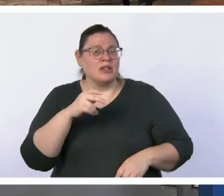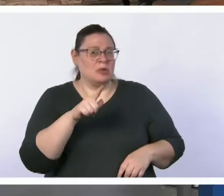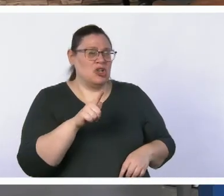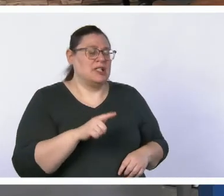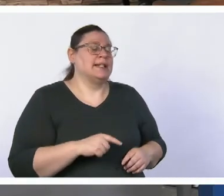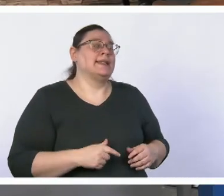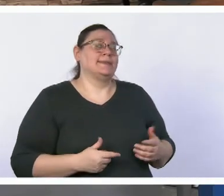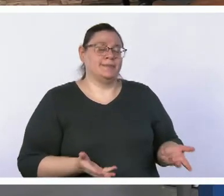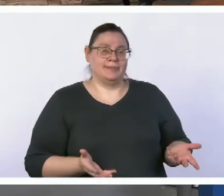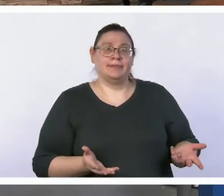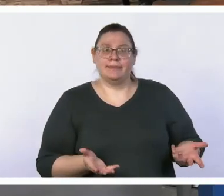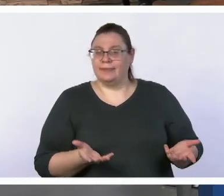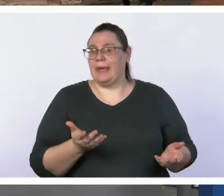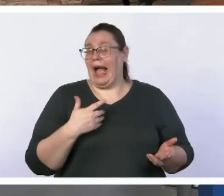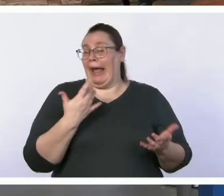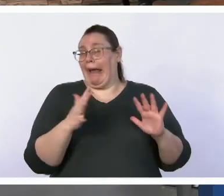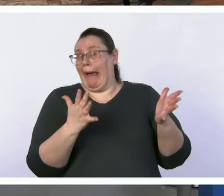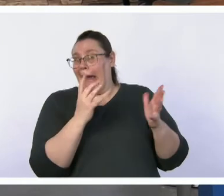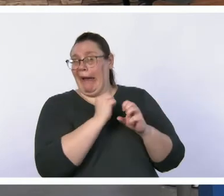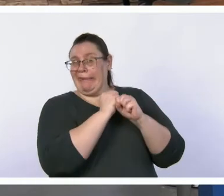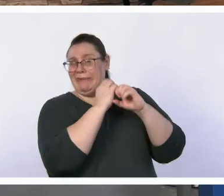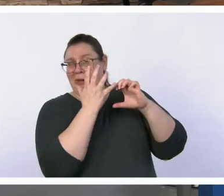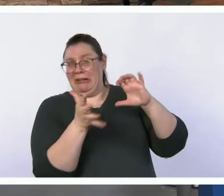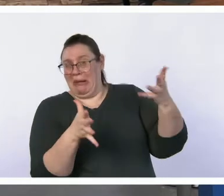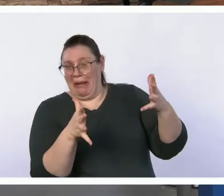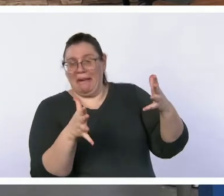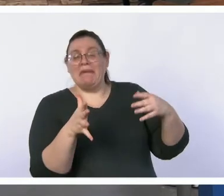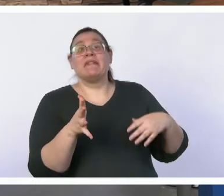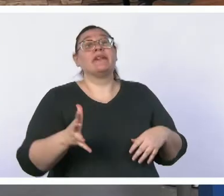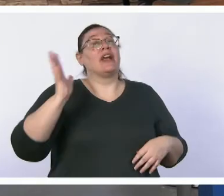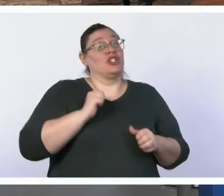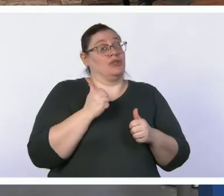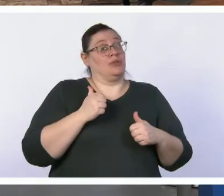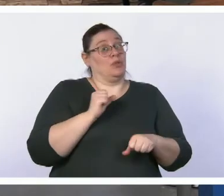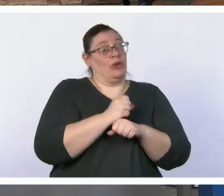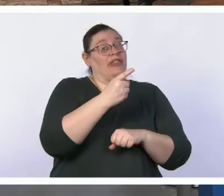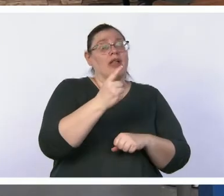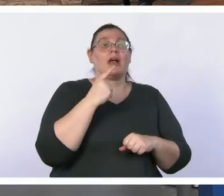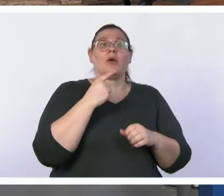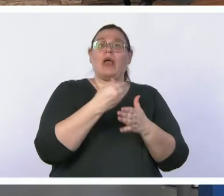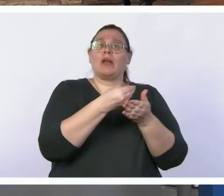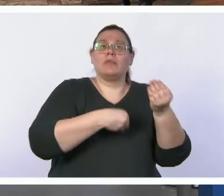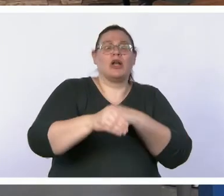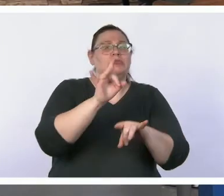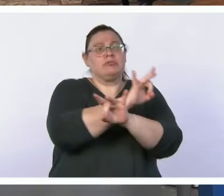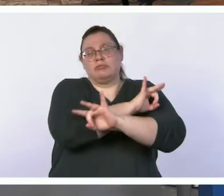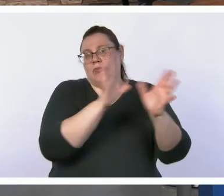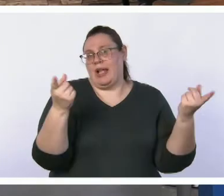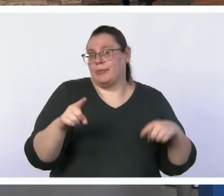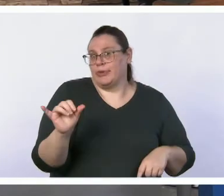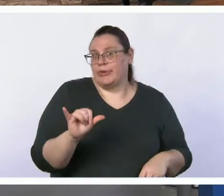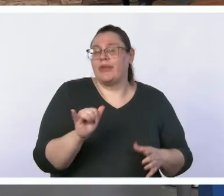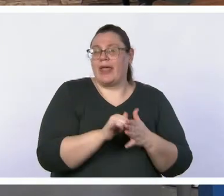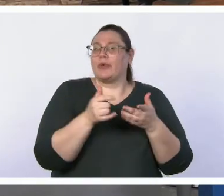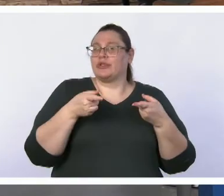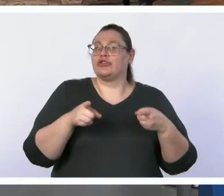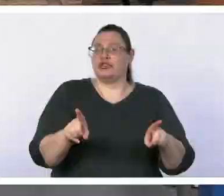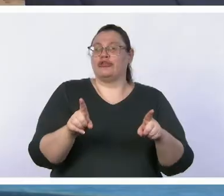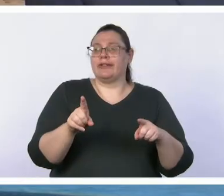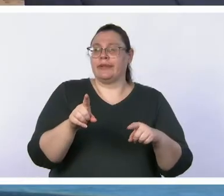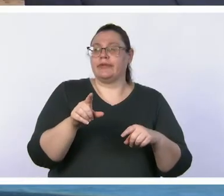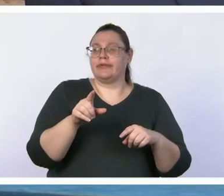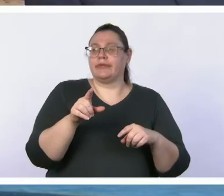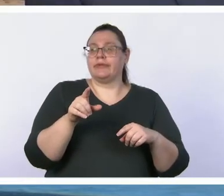It's a little bit, because when I was there, we were facing budget catastrophe as well. It was during the time of